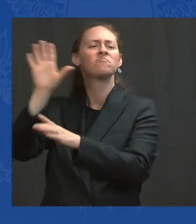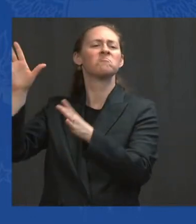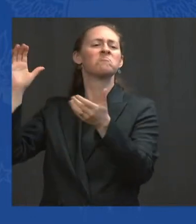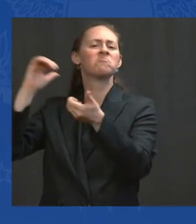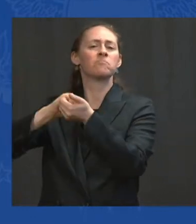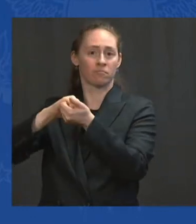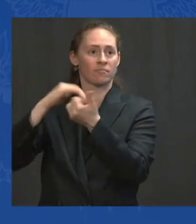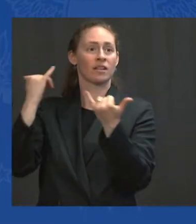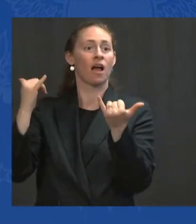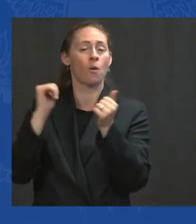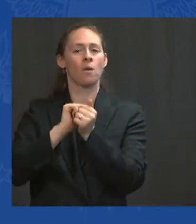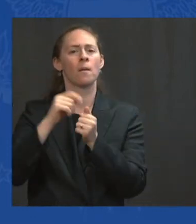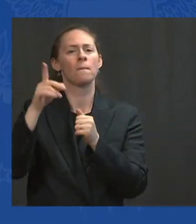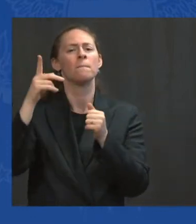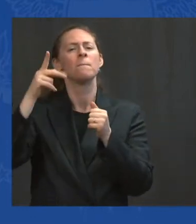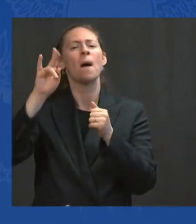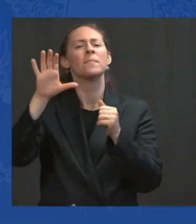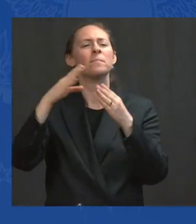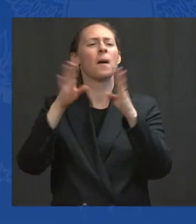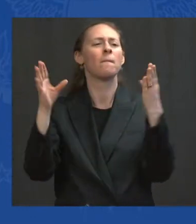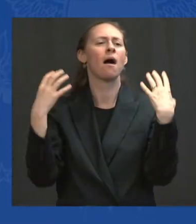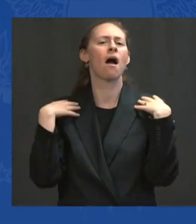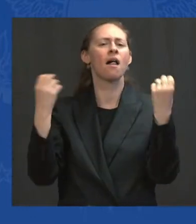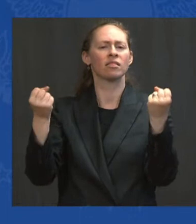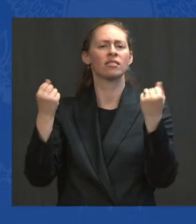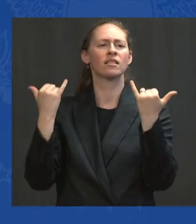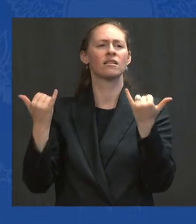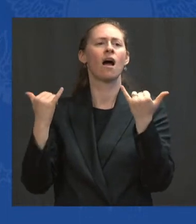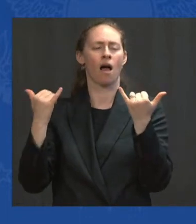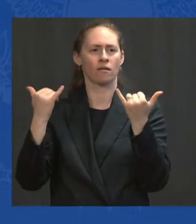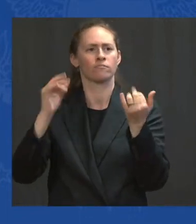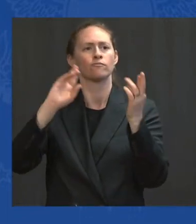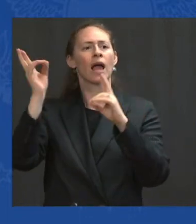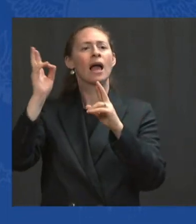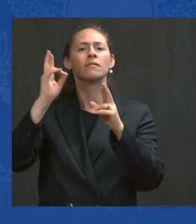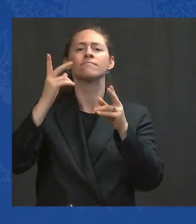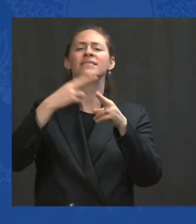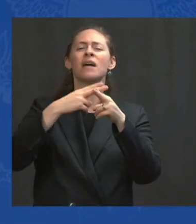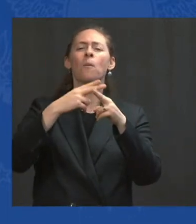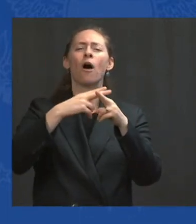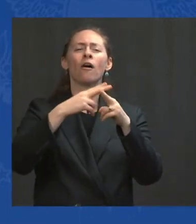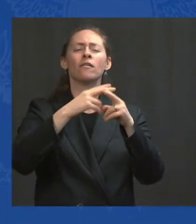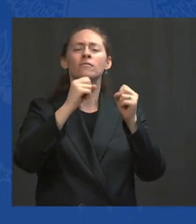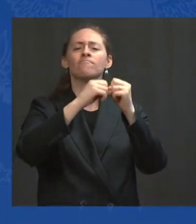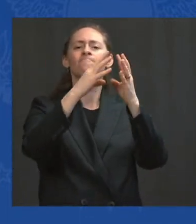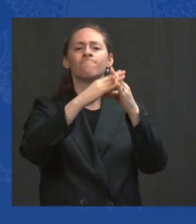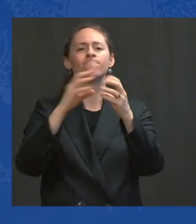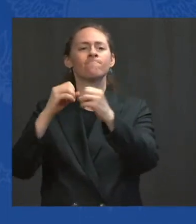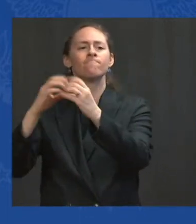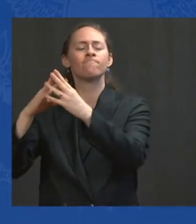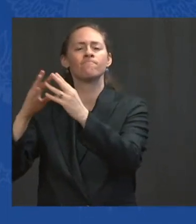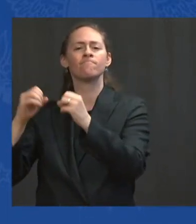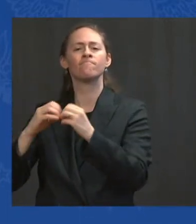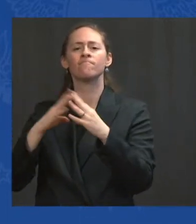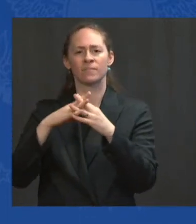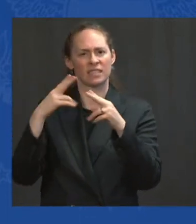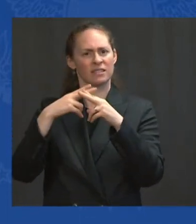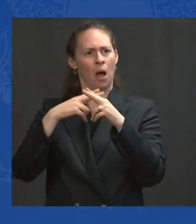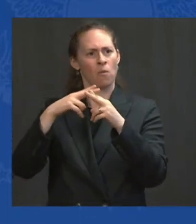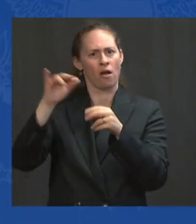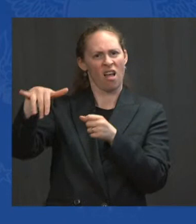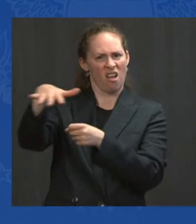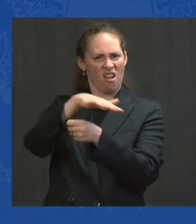to implement pop-up COVID-19 vaccination station clinics. The Chicago Transit Authority